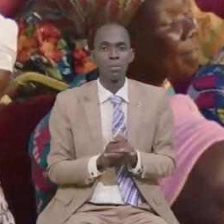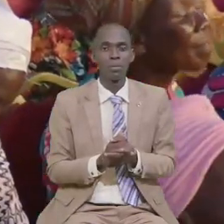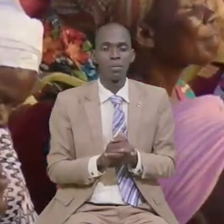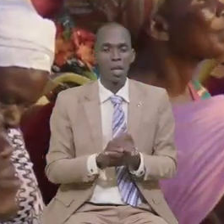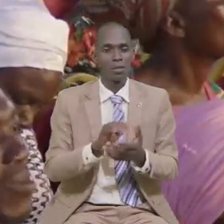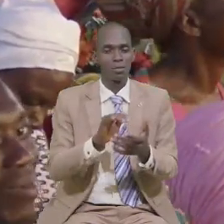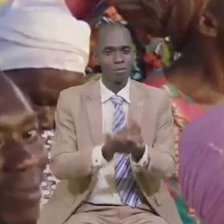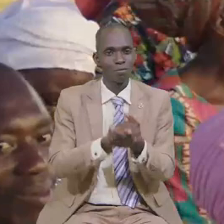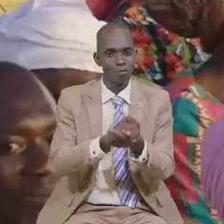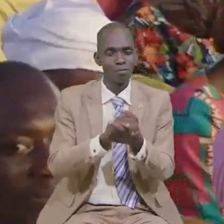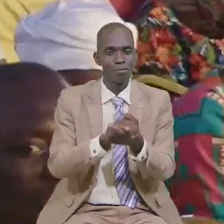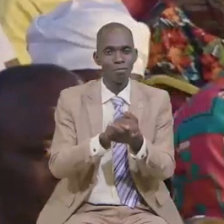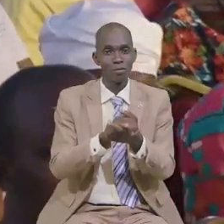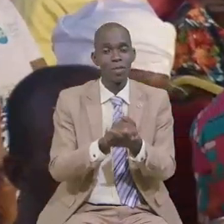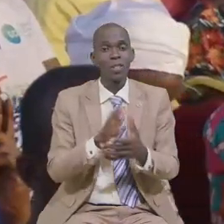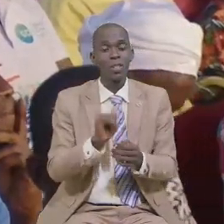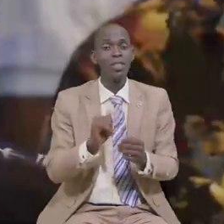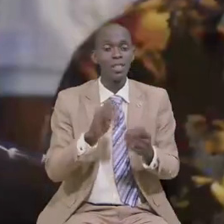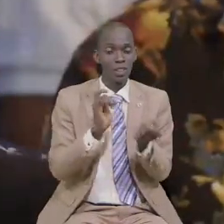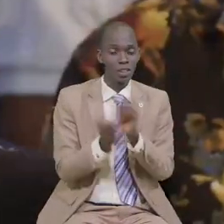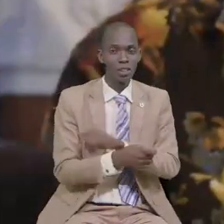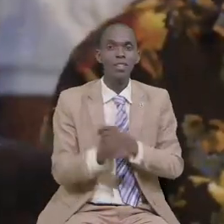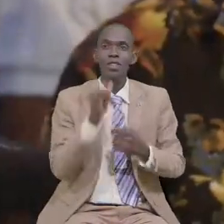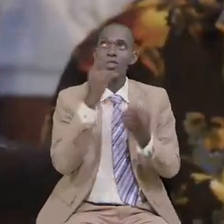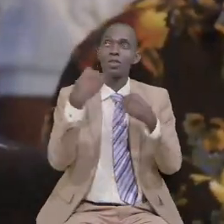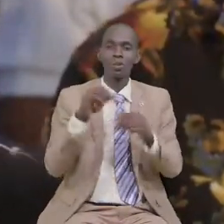Congratulations tonight. A change is coming with your name.